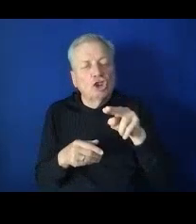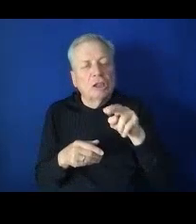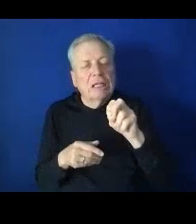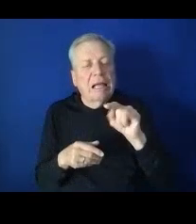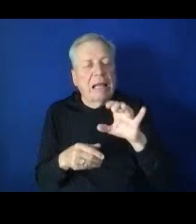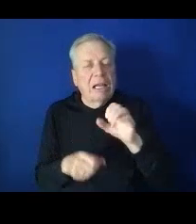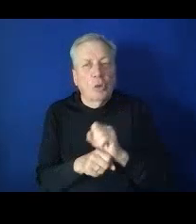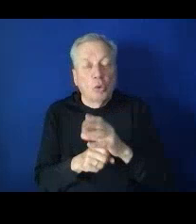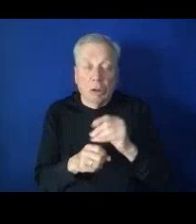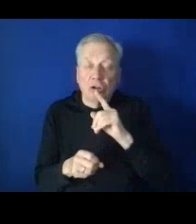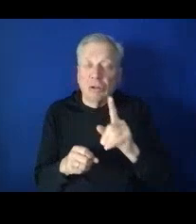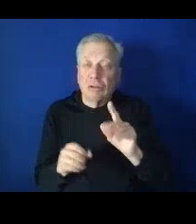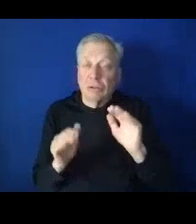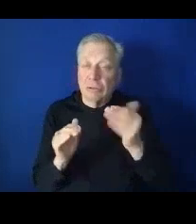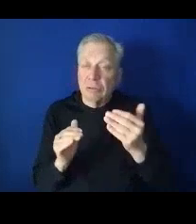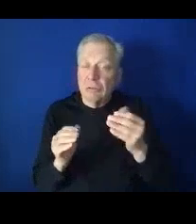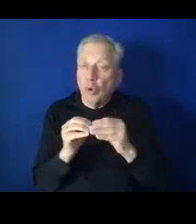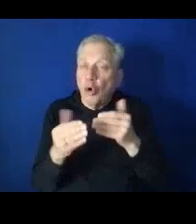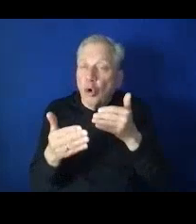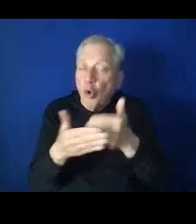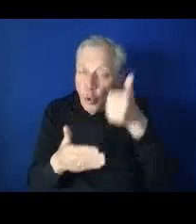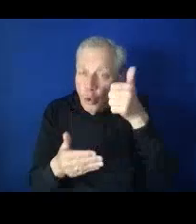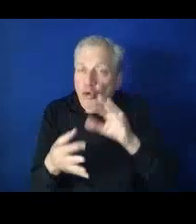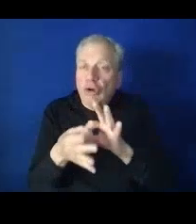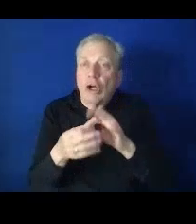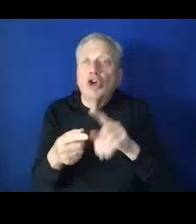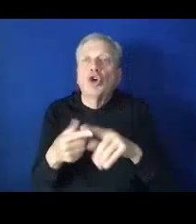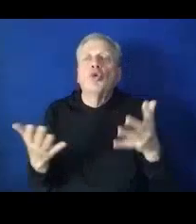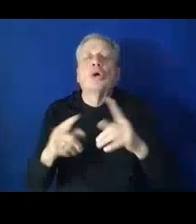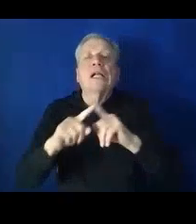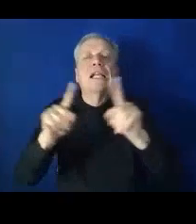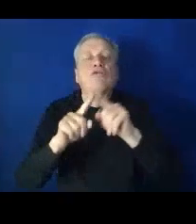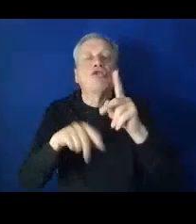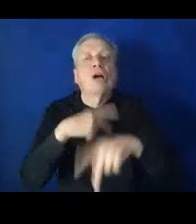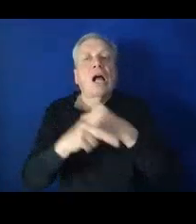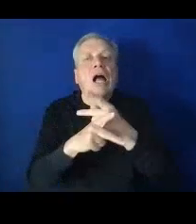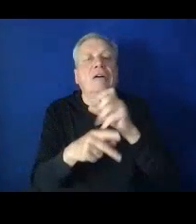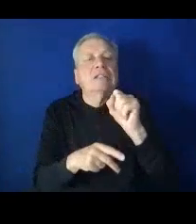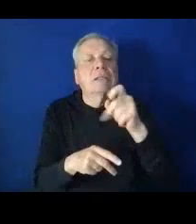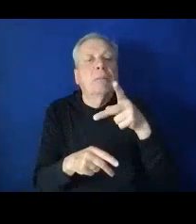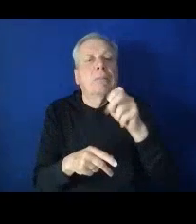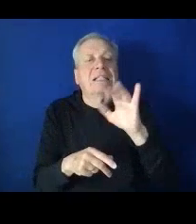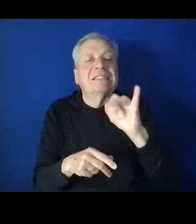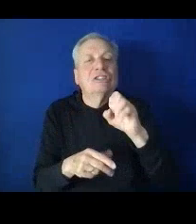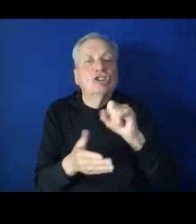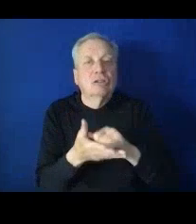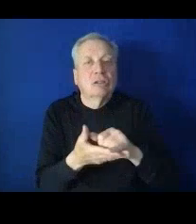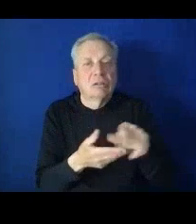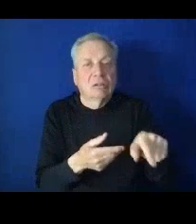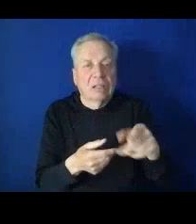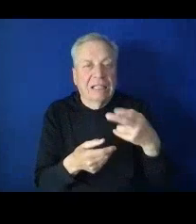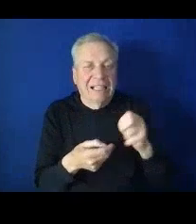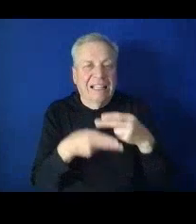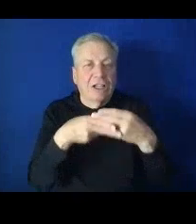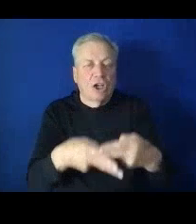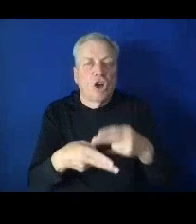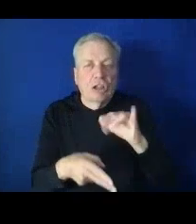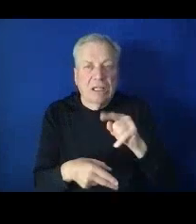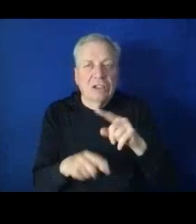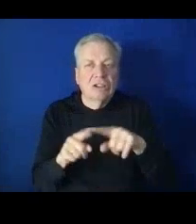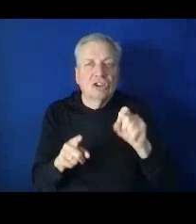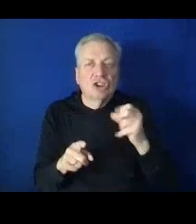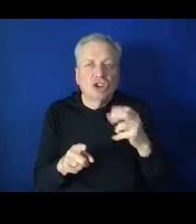it is more closely related to different species than the one that he's calling it. And so she's